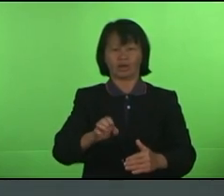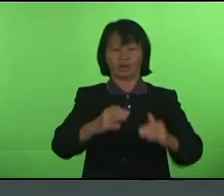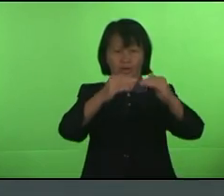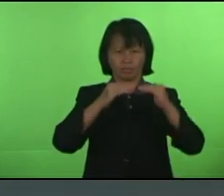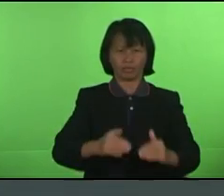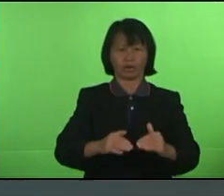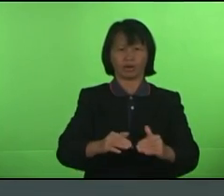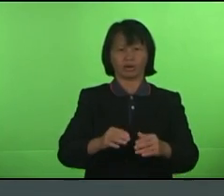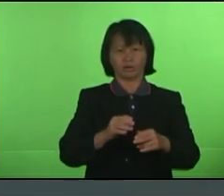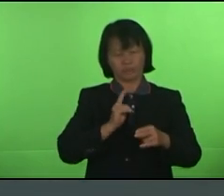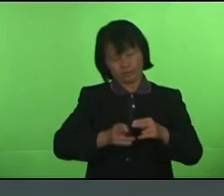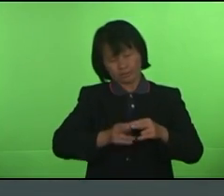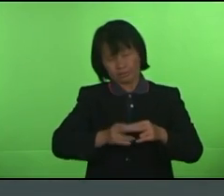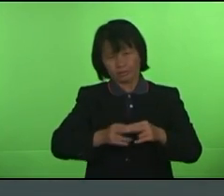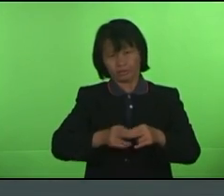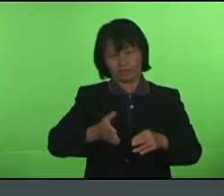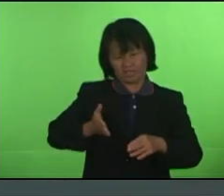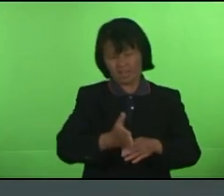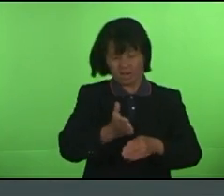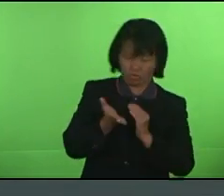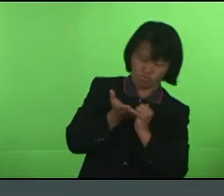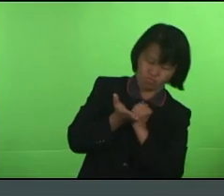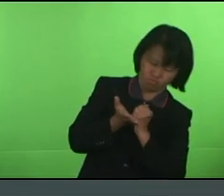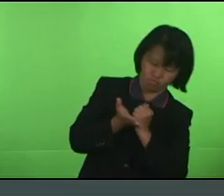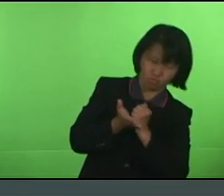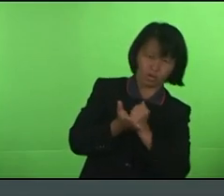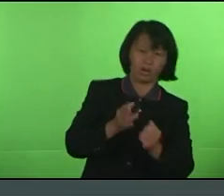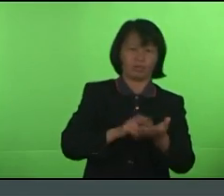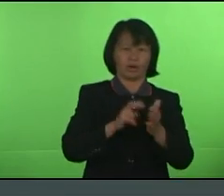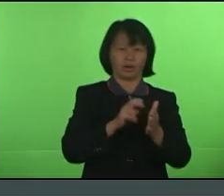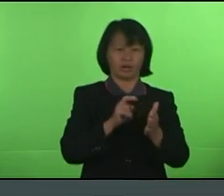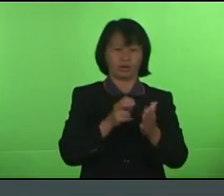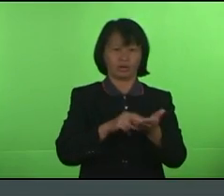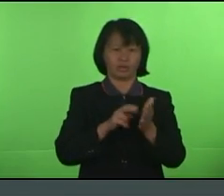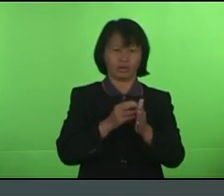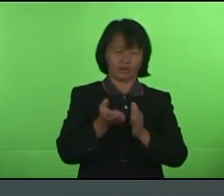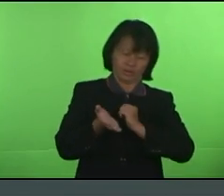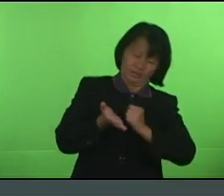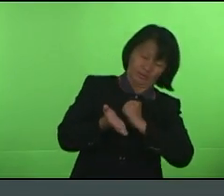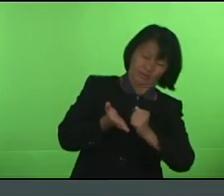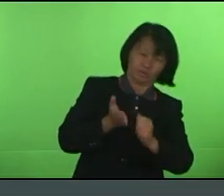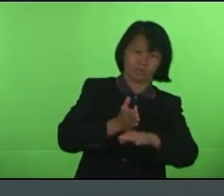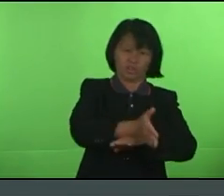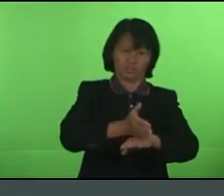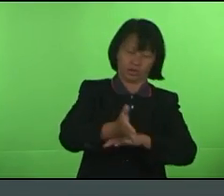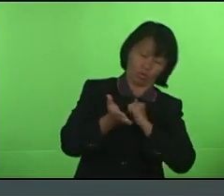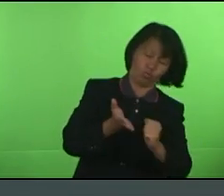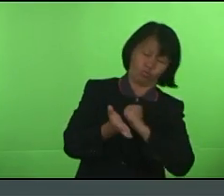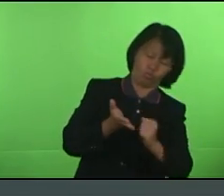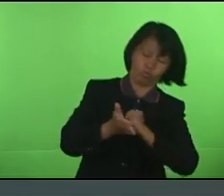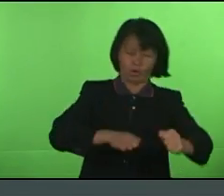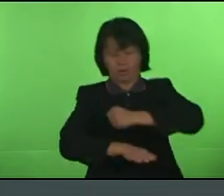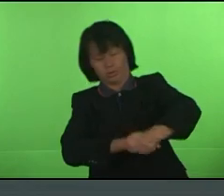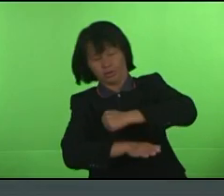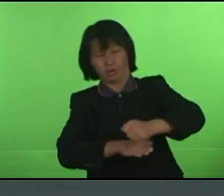motivate yourself further. Keep on pushing yourself, challenging your peaks. Sharpen the saw. It becomes sharper and sharper